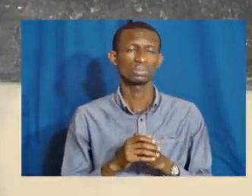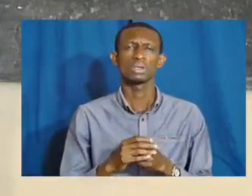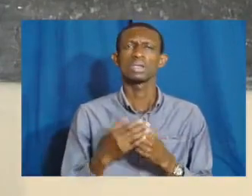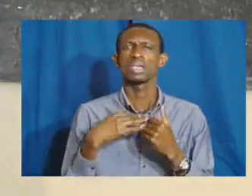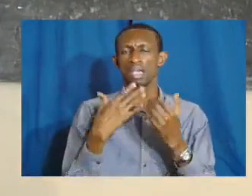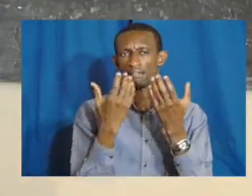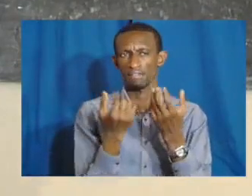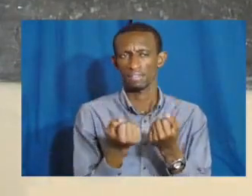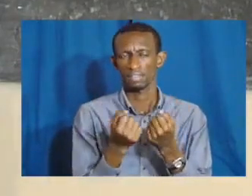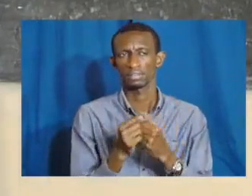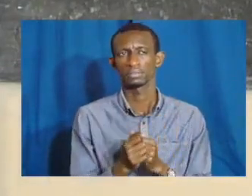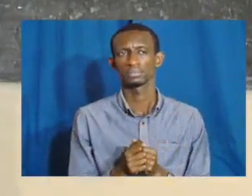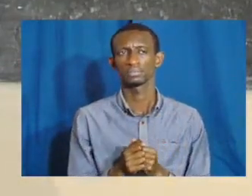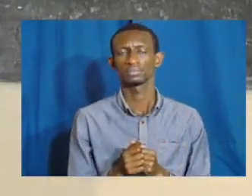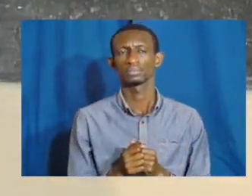have